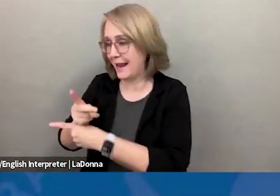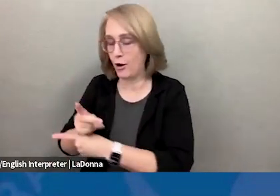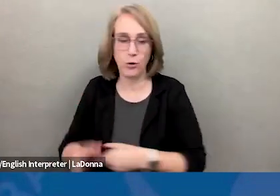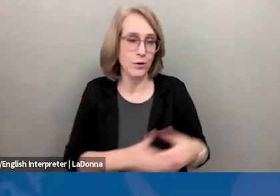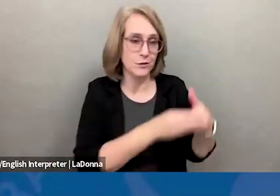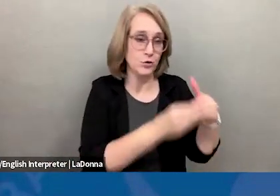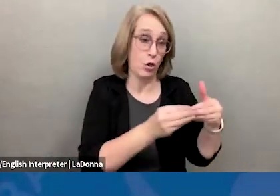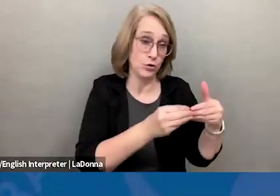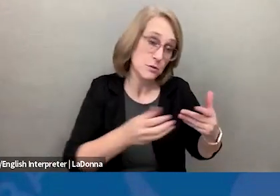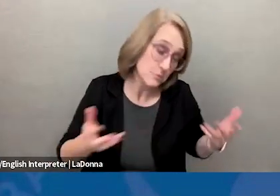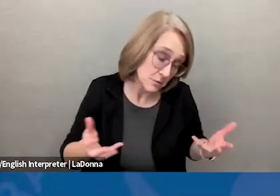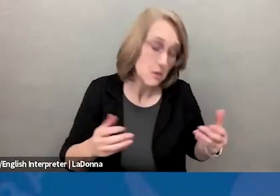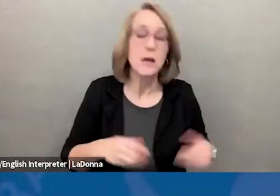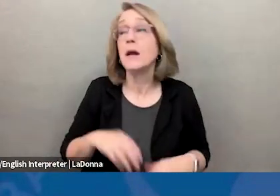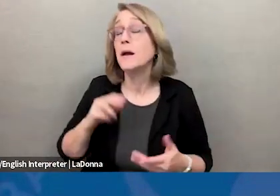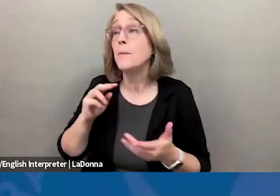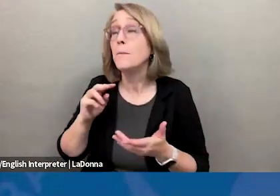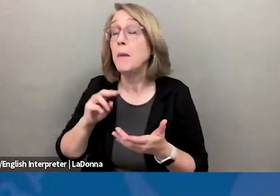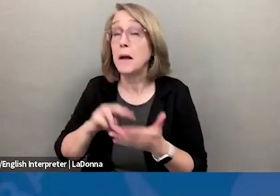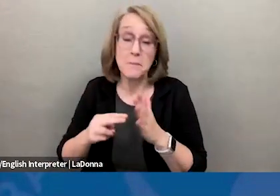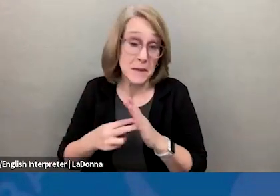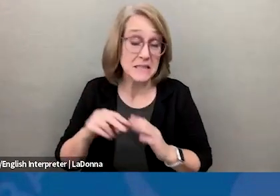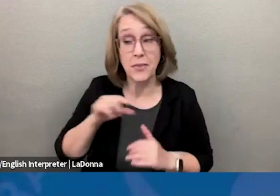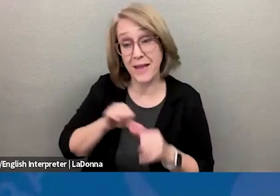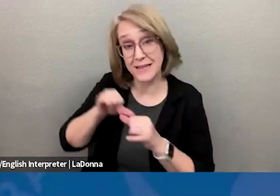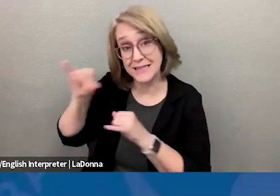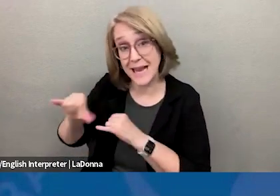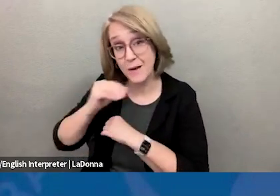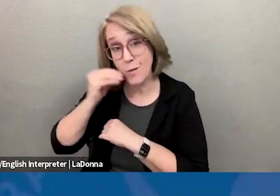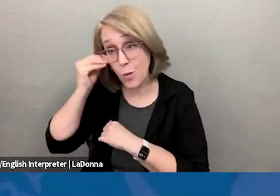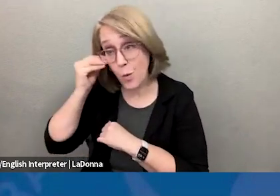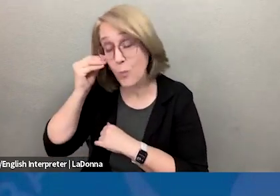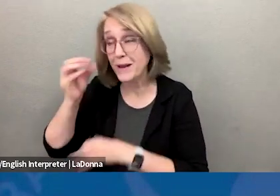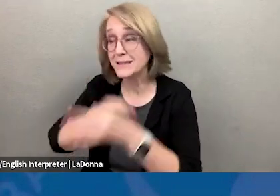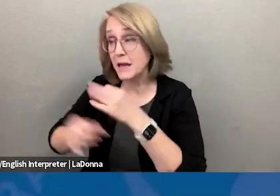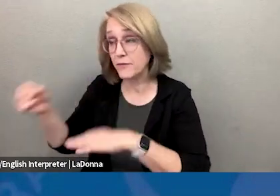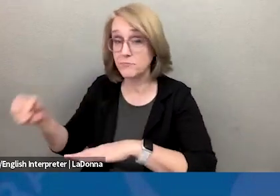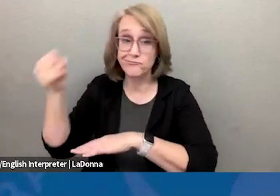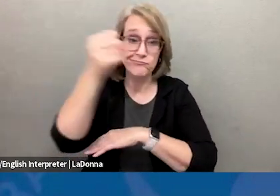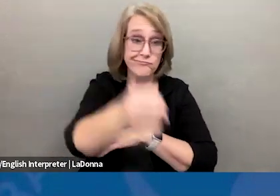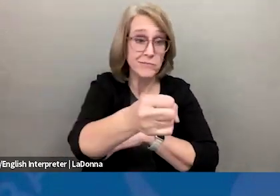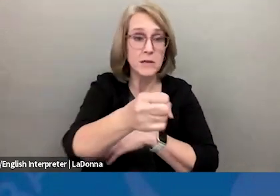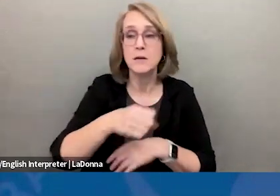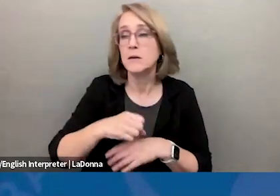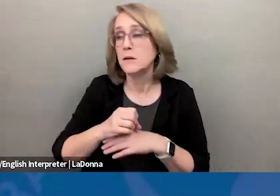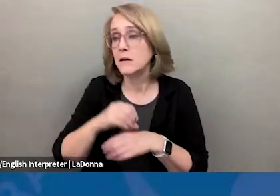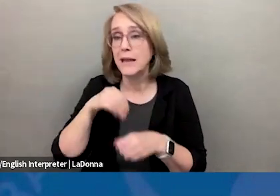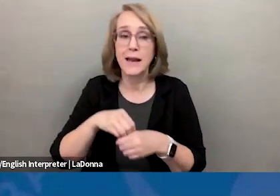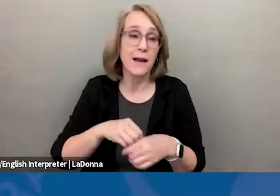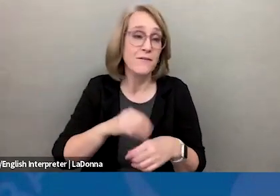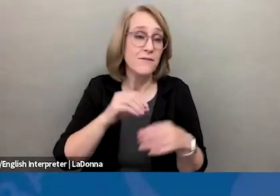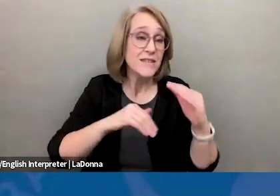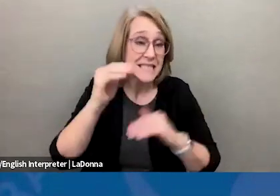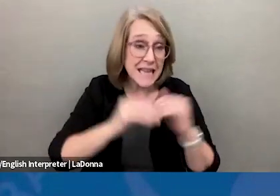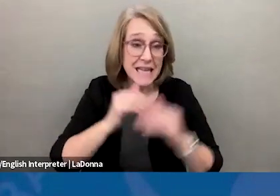enabled a caregiver to keep their loved one at home indefinitely, as opposed to placement in 6 months in